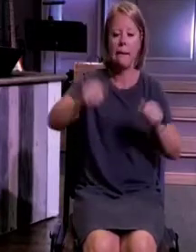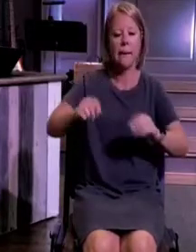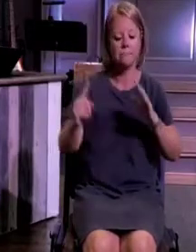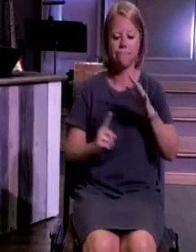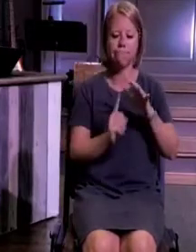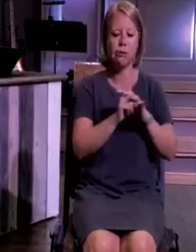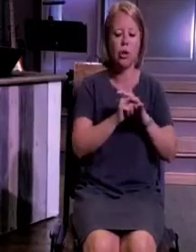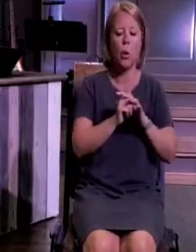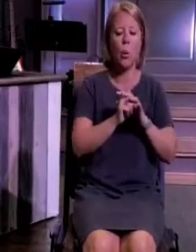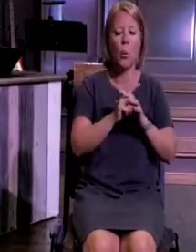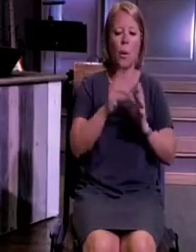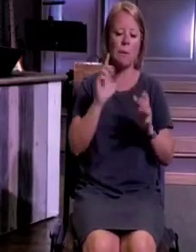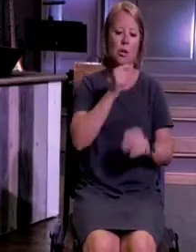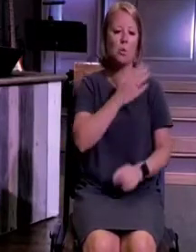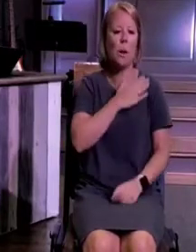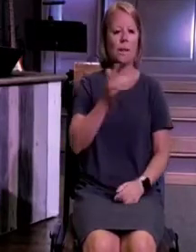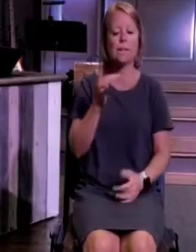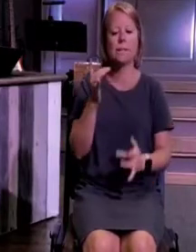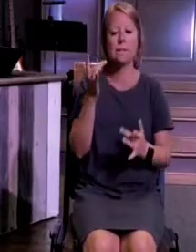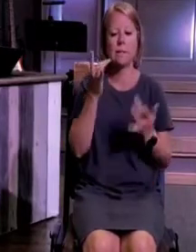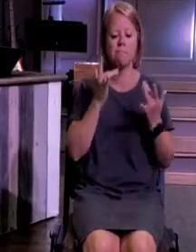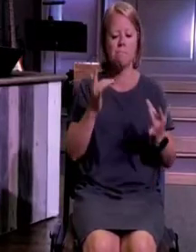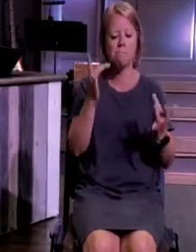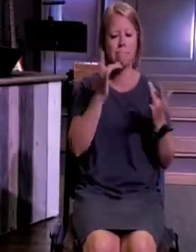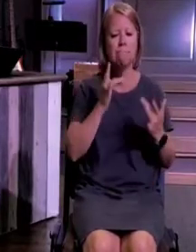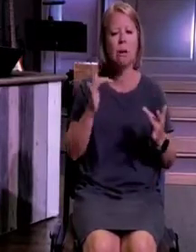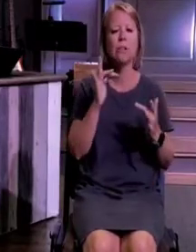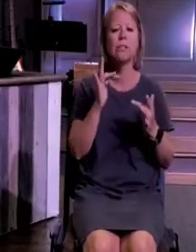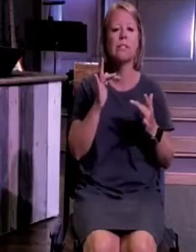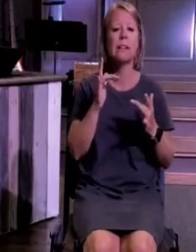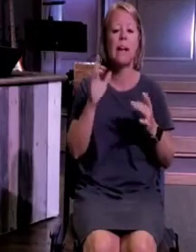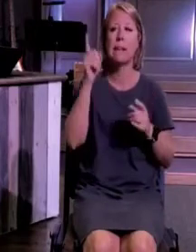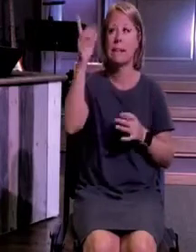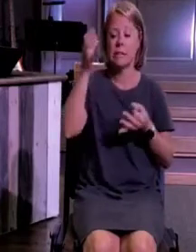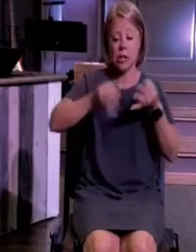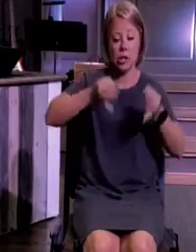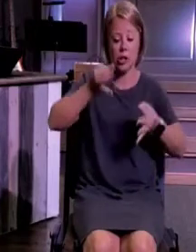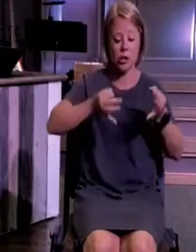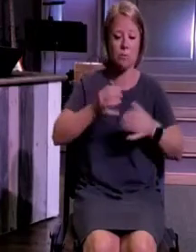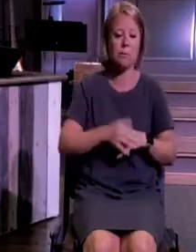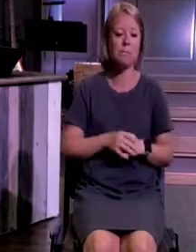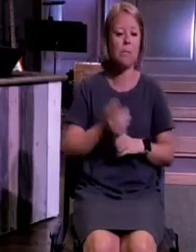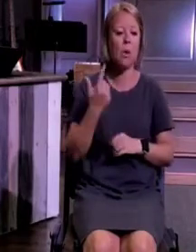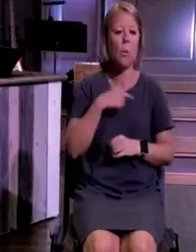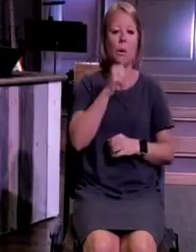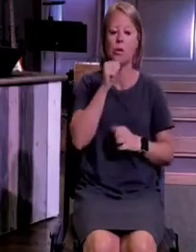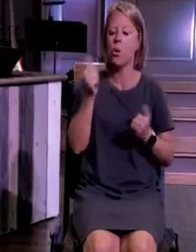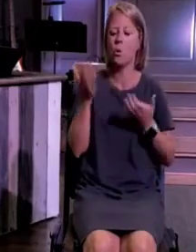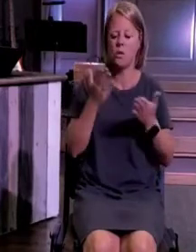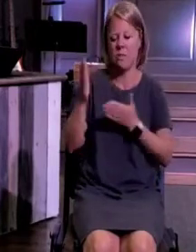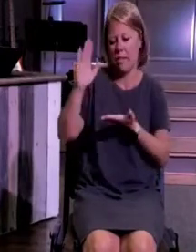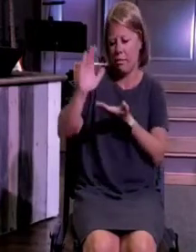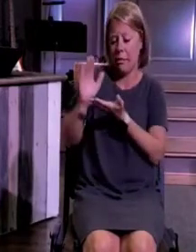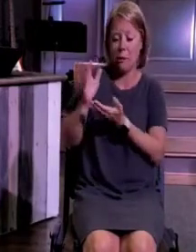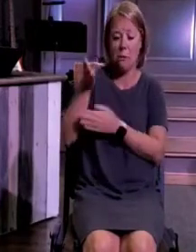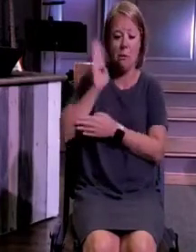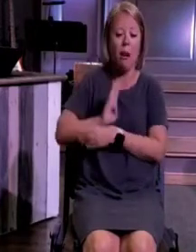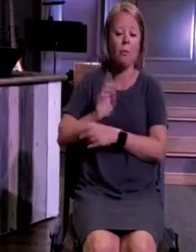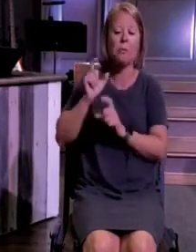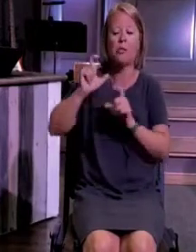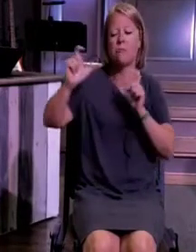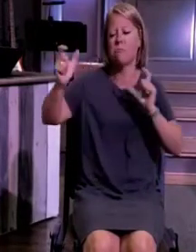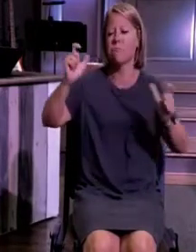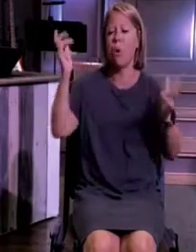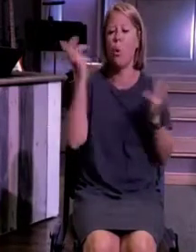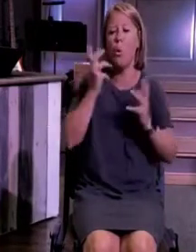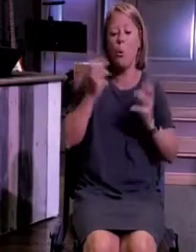His grace, His mercy, and even, yes, His judgment. Ladies and gentlemen, we do not serve a little God. We serve a big God. And